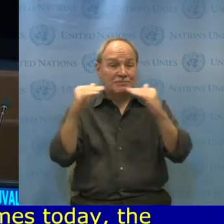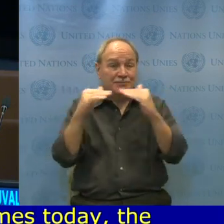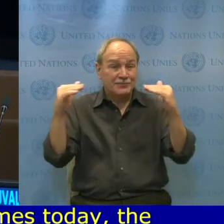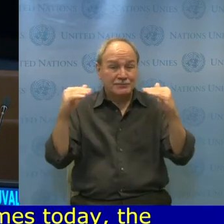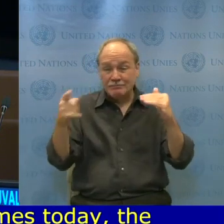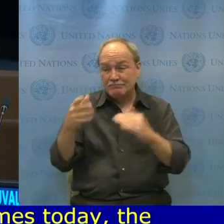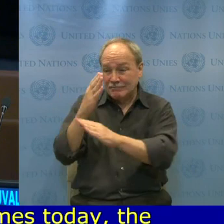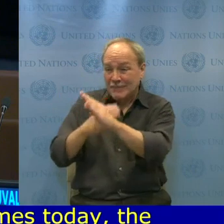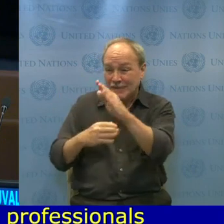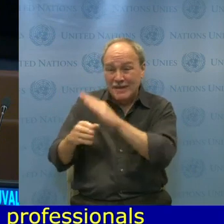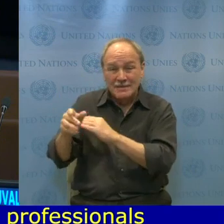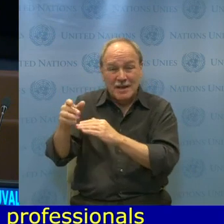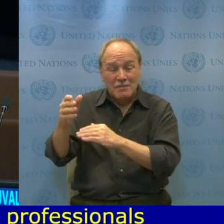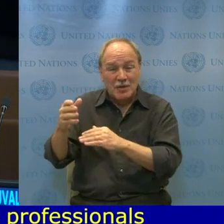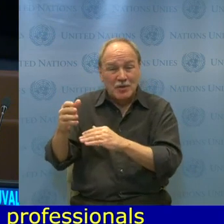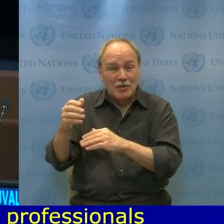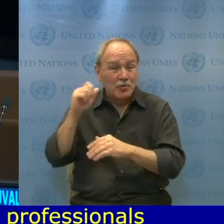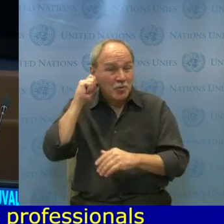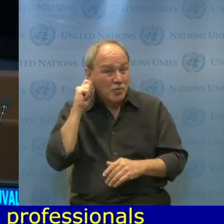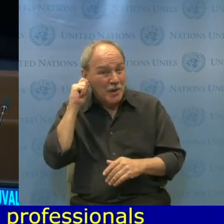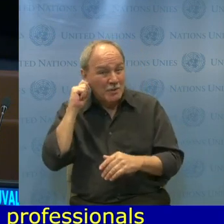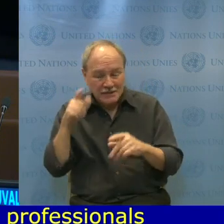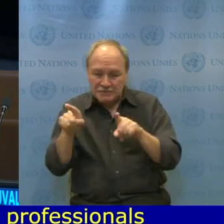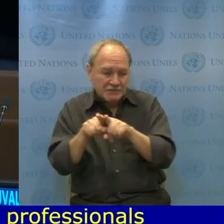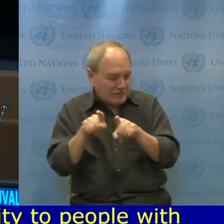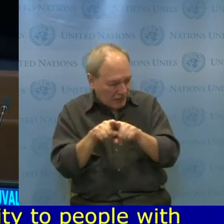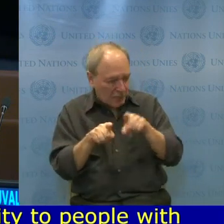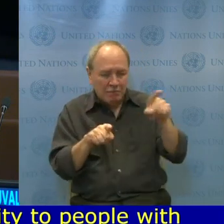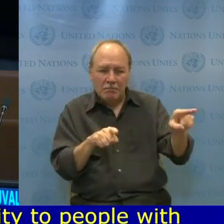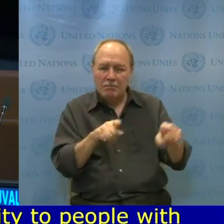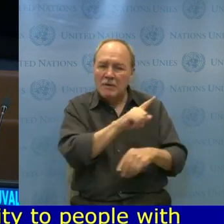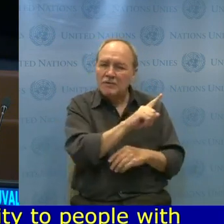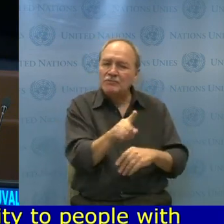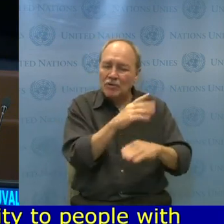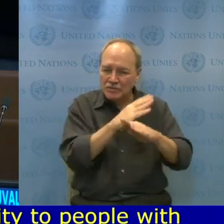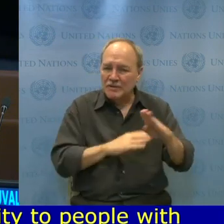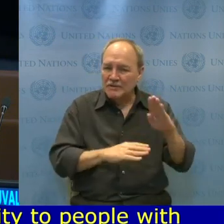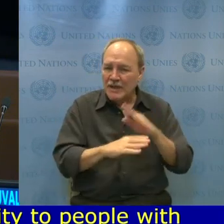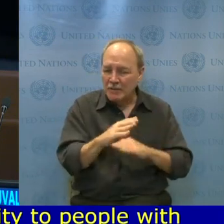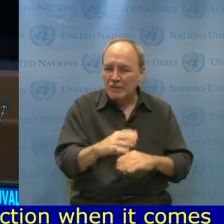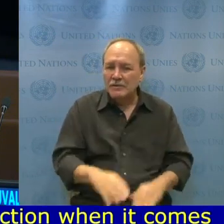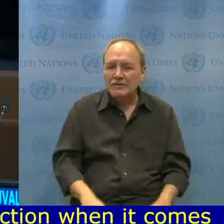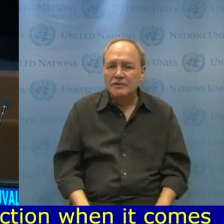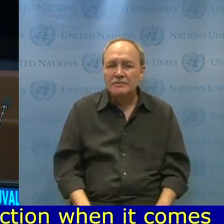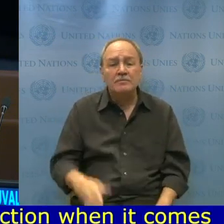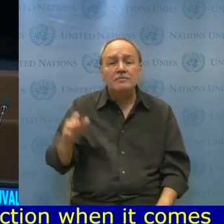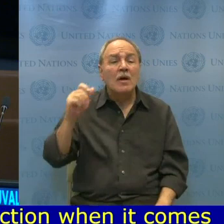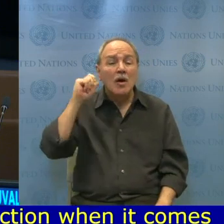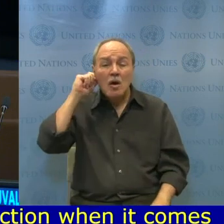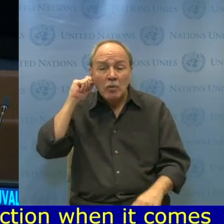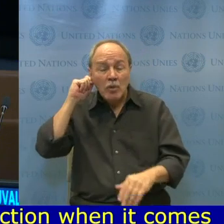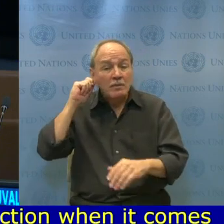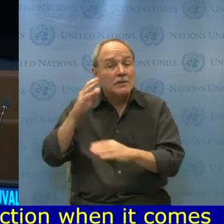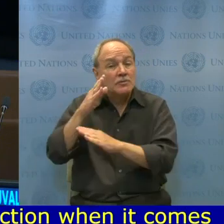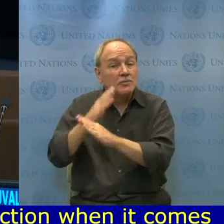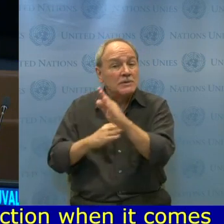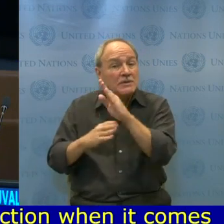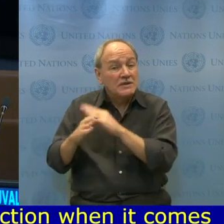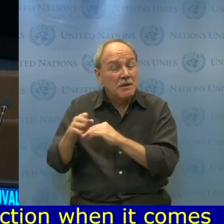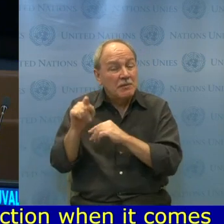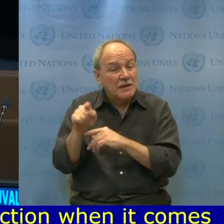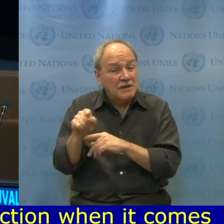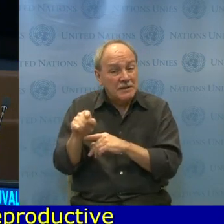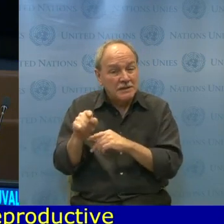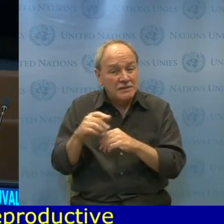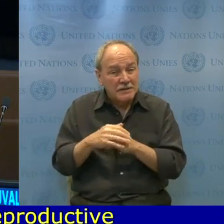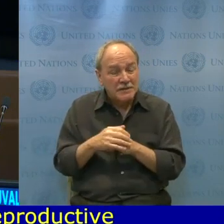comes to the sexual and reproductive health care for people with disabilities. Women with disabilities, trans men and non-binary people with